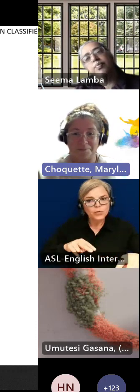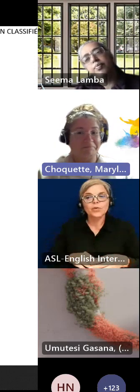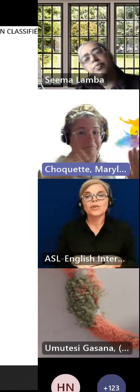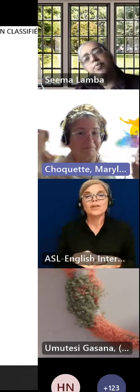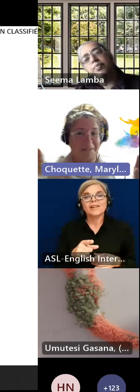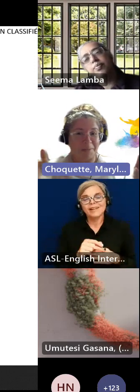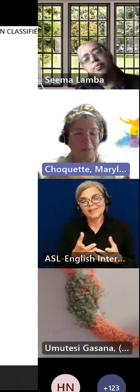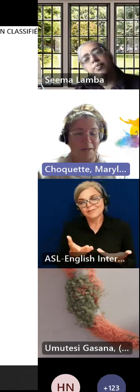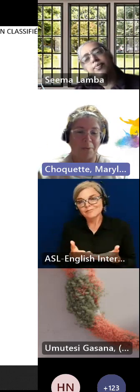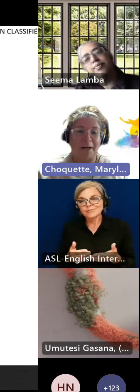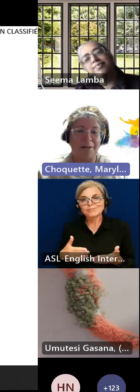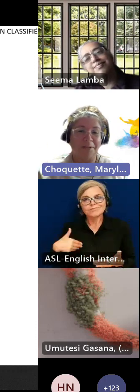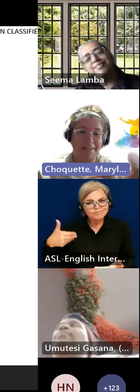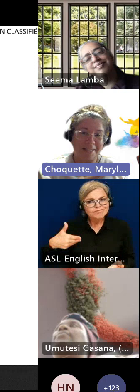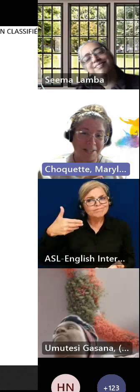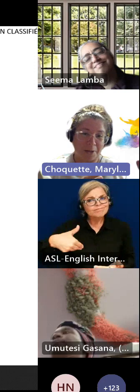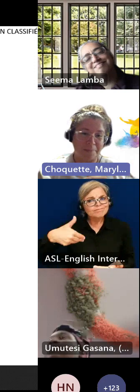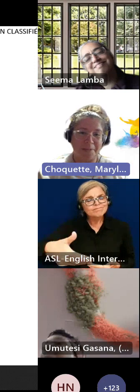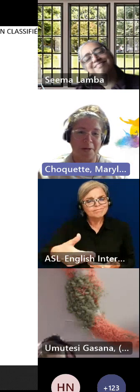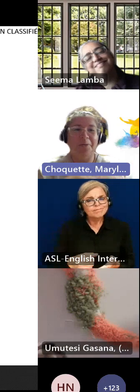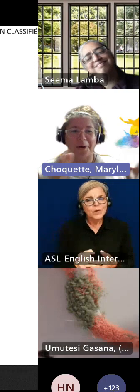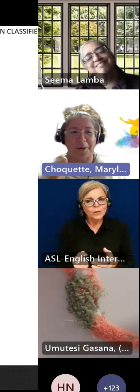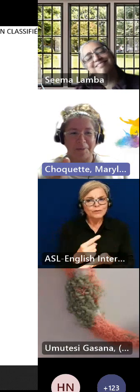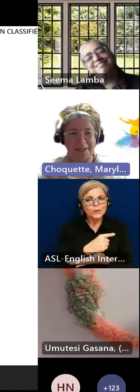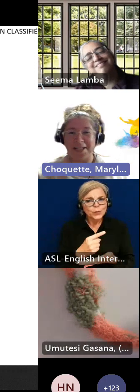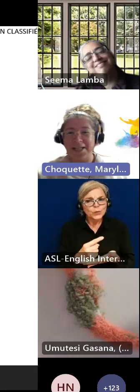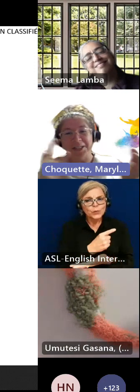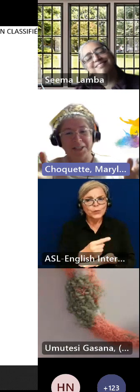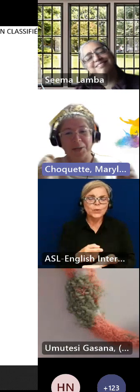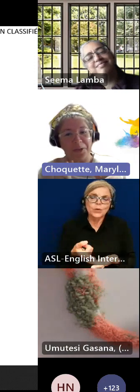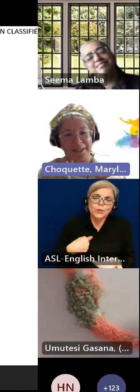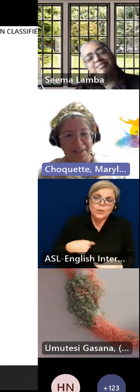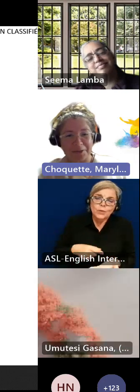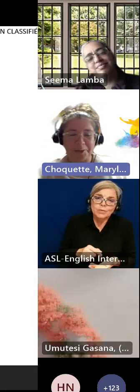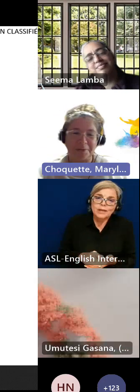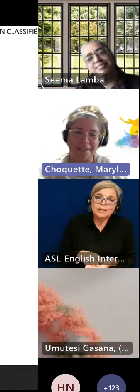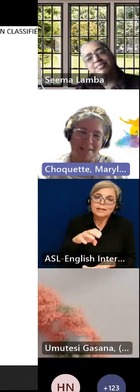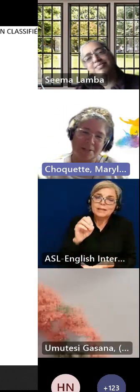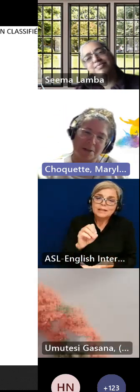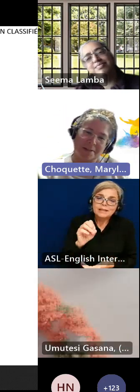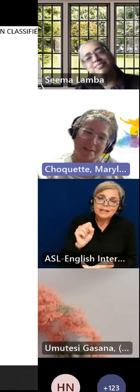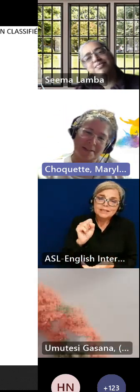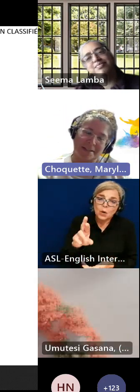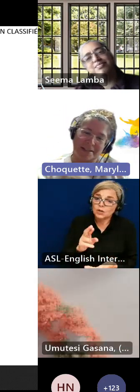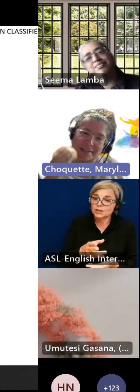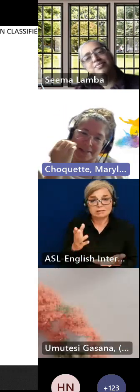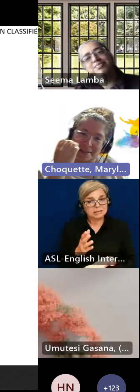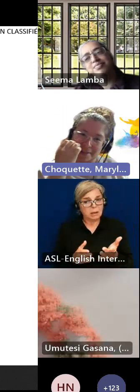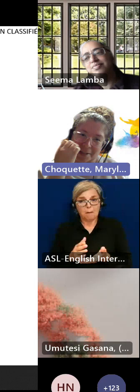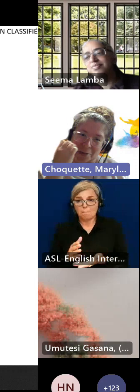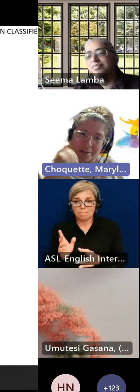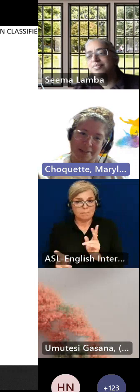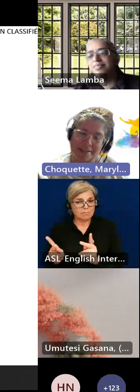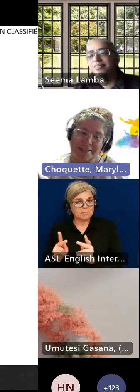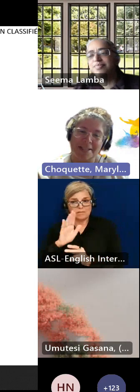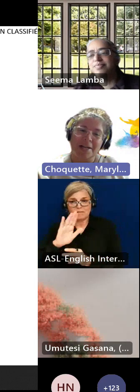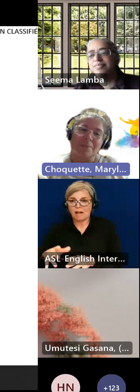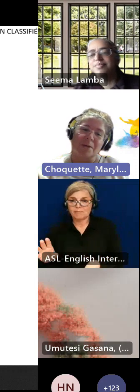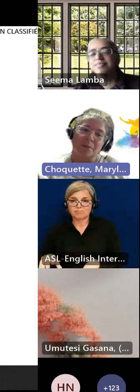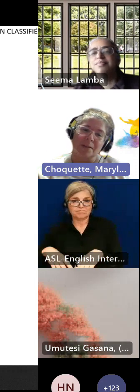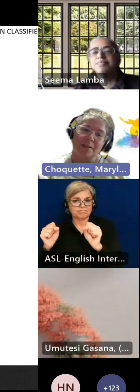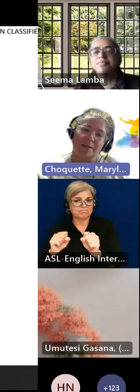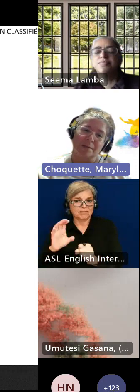it's around an ESR. We're hoping some will never do an ESR unless they get